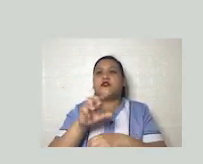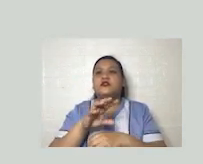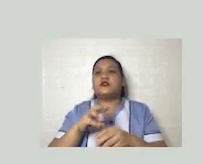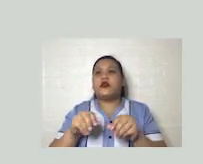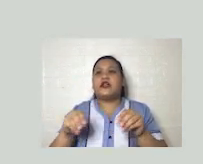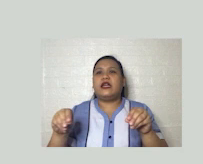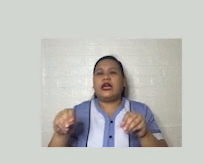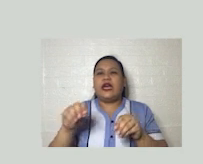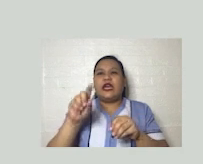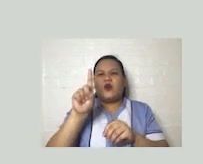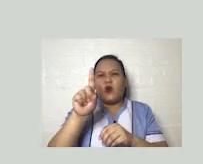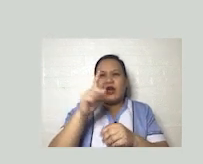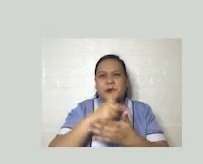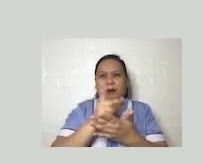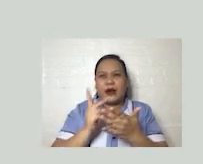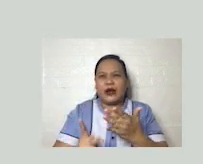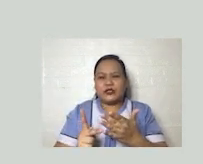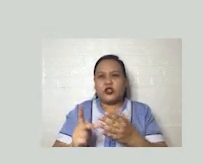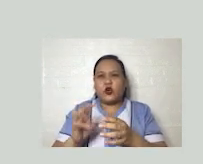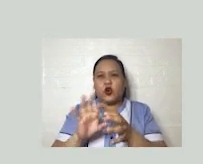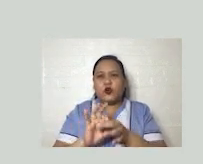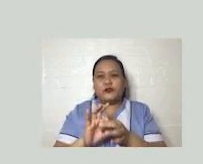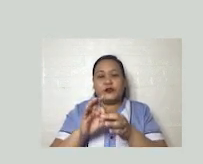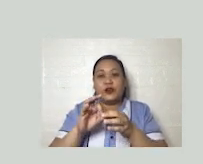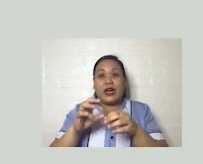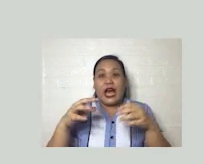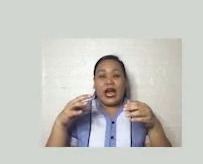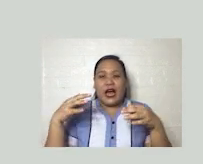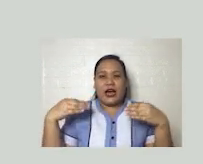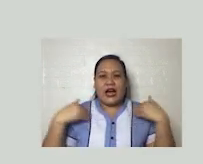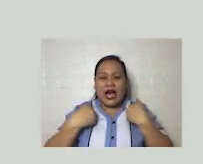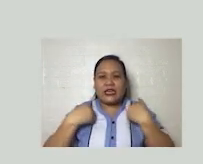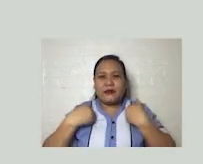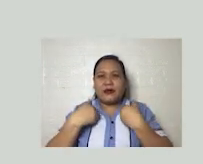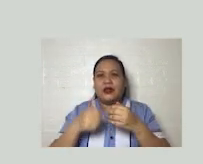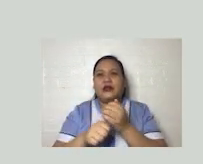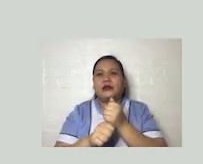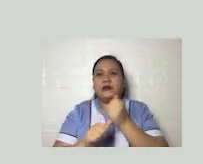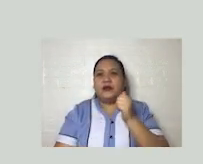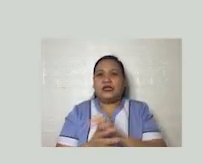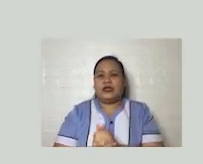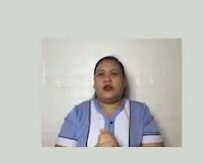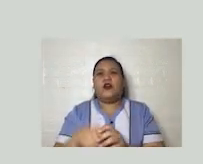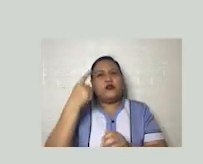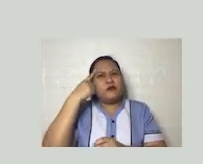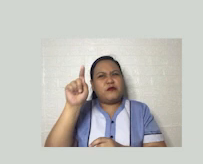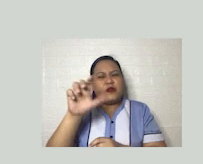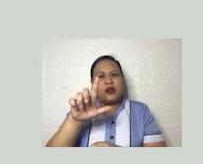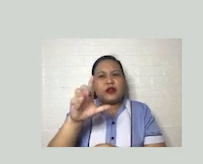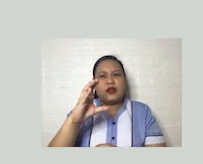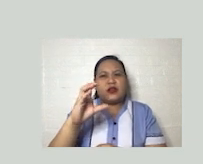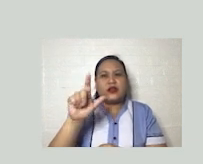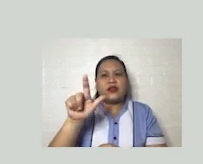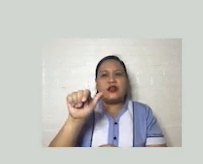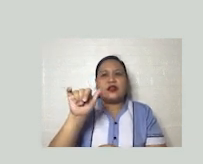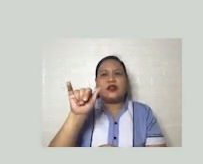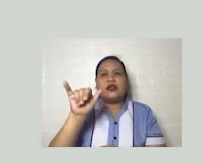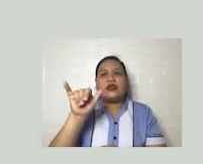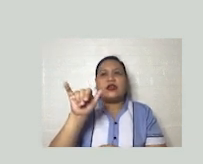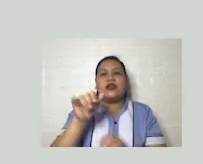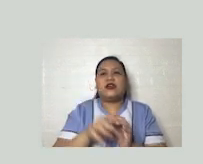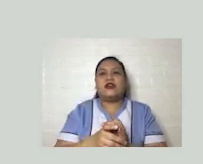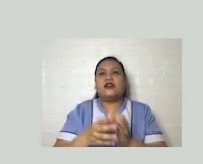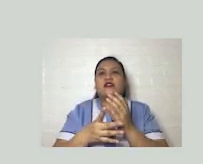of the compost rice hull. And for clay soil, you will combine one part of clay soil, two parts